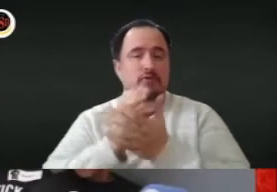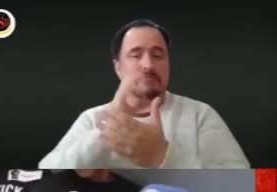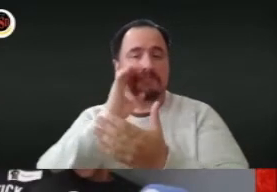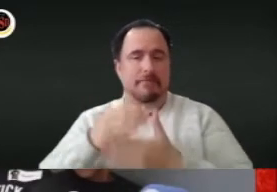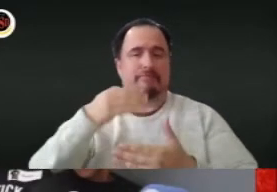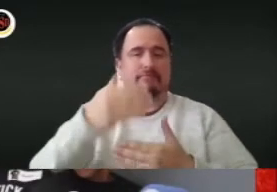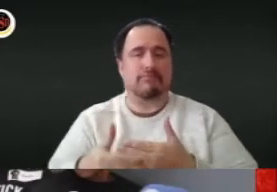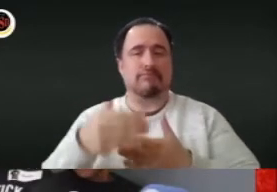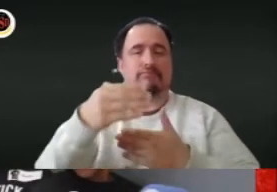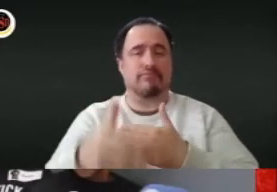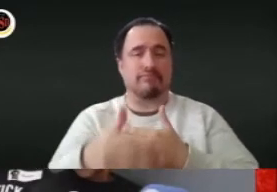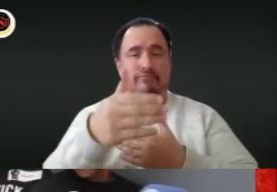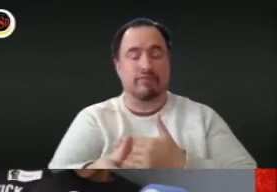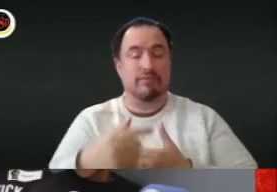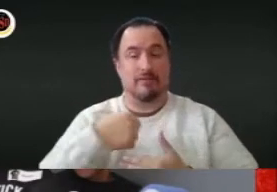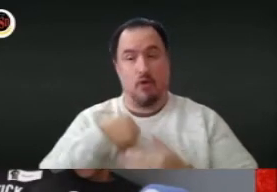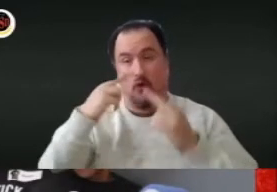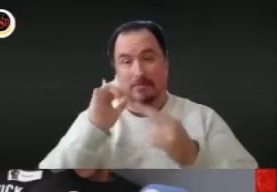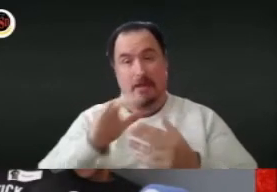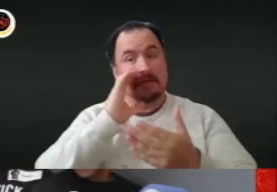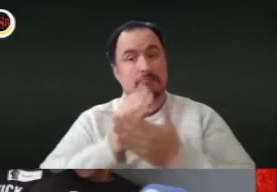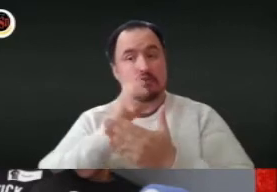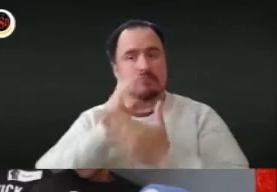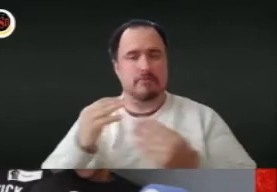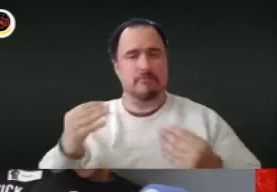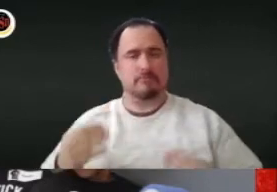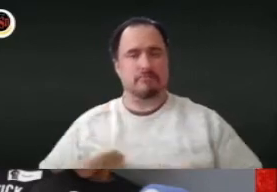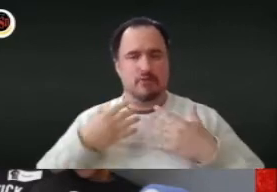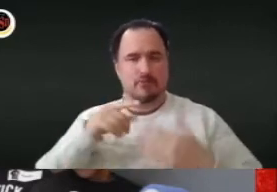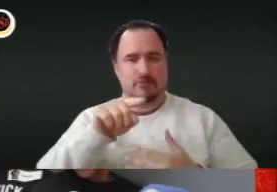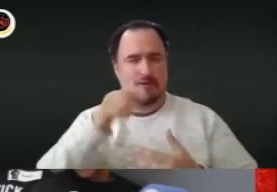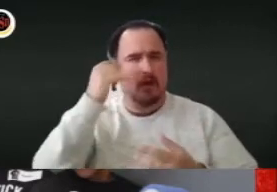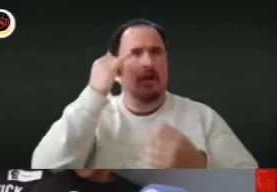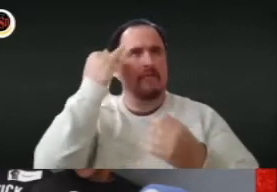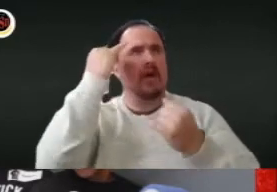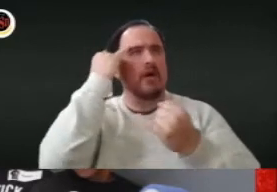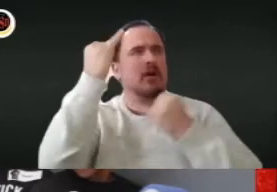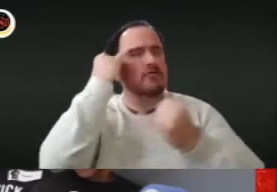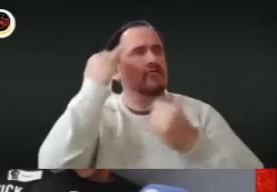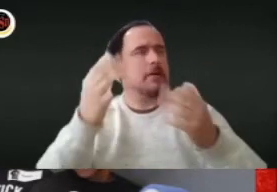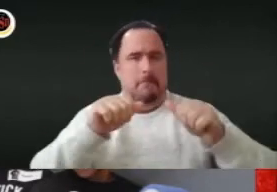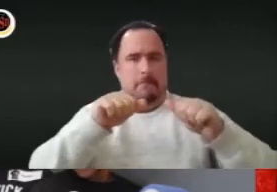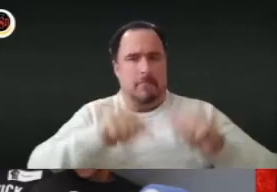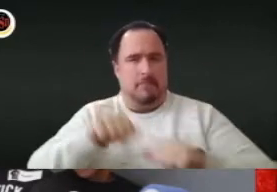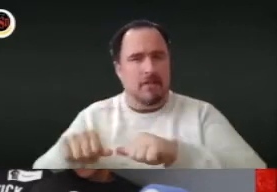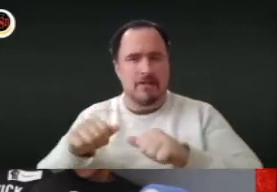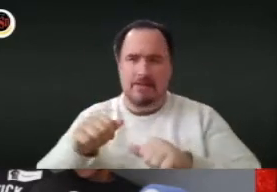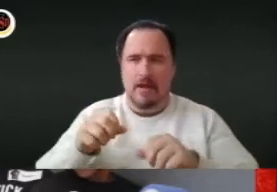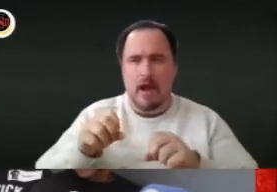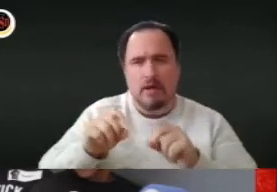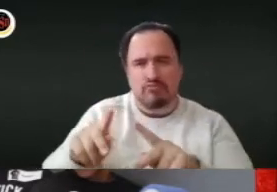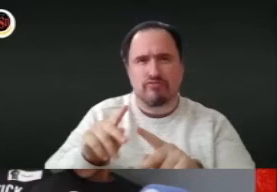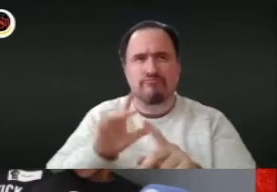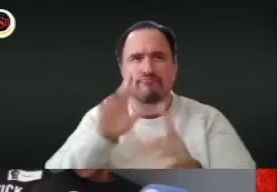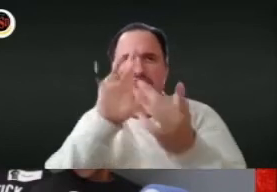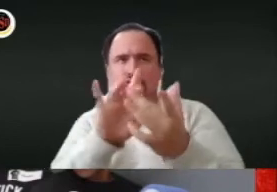Here you'll notice pictures on the next few slides, and these pictures are intended to inspire you to